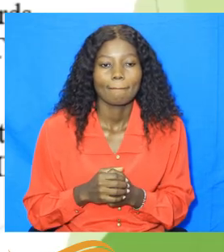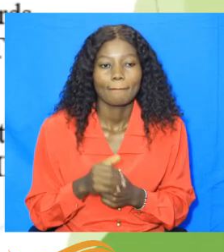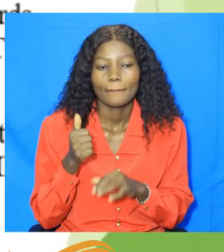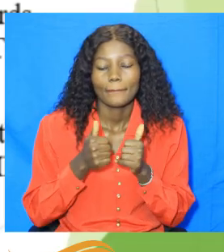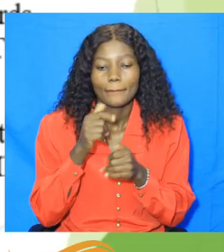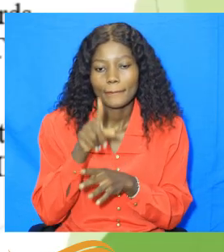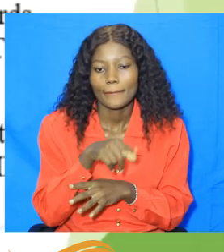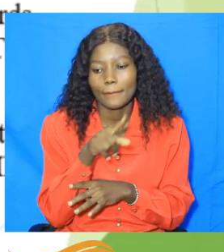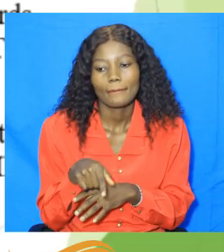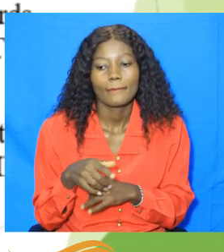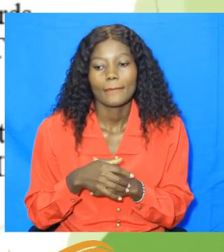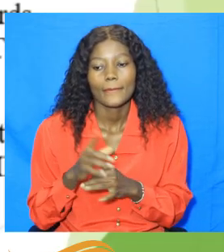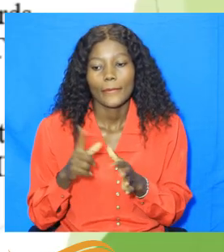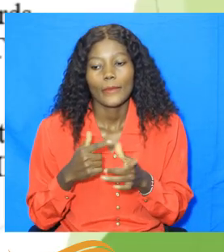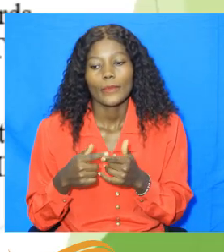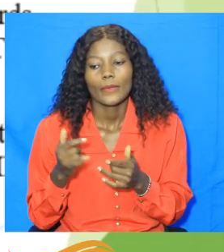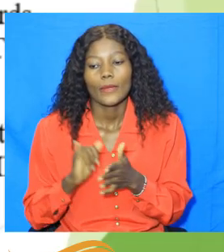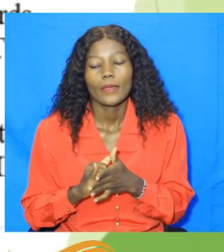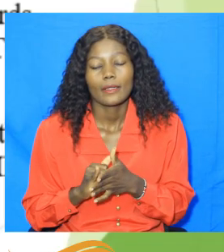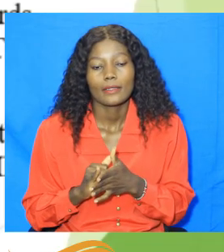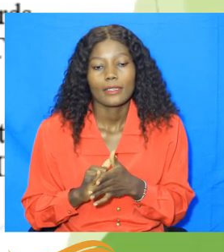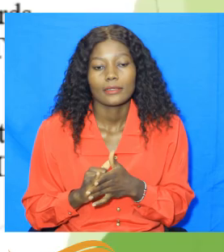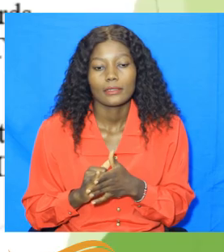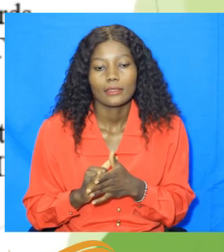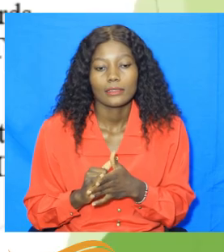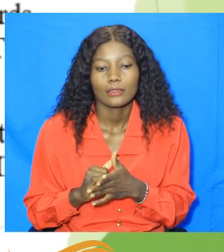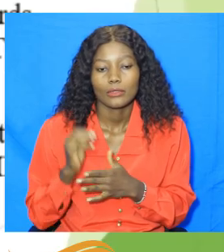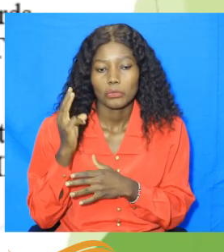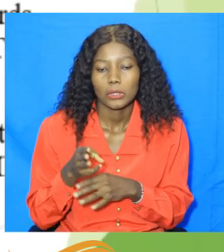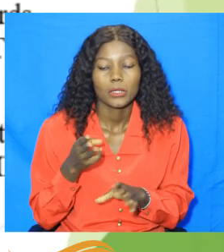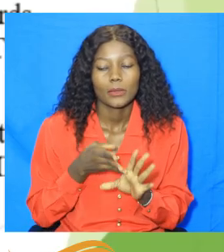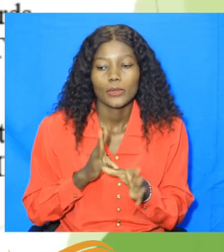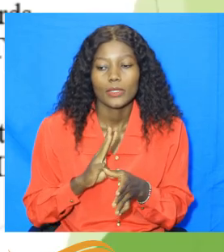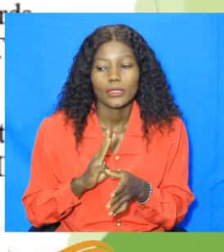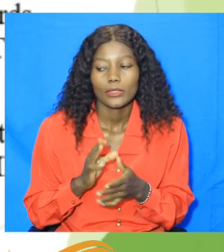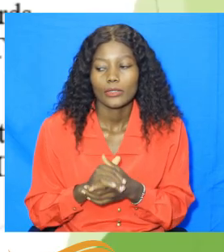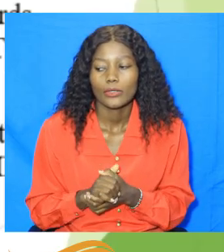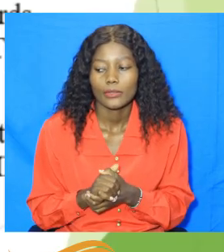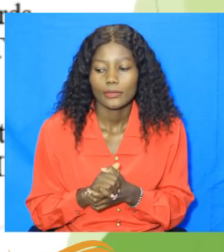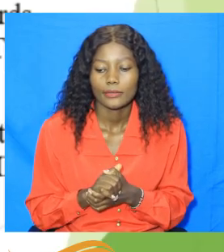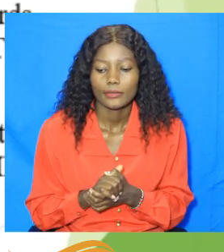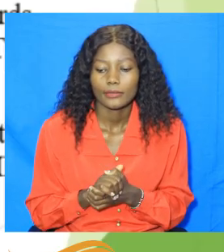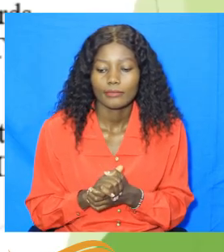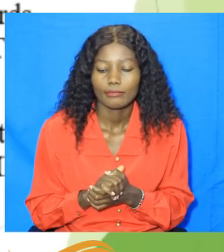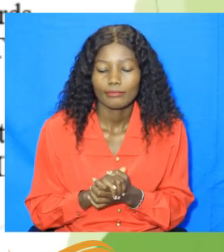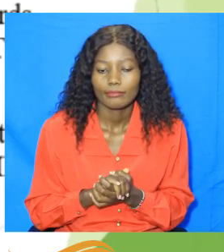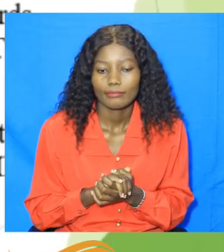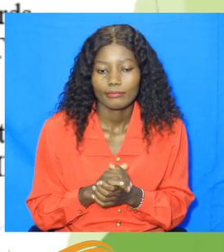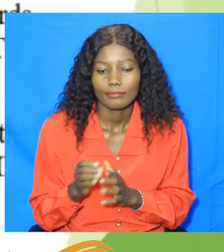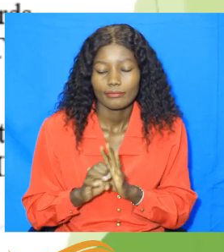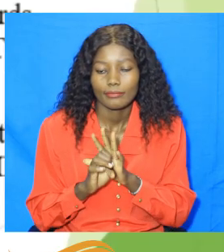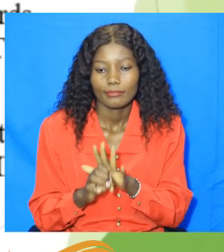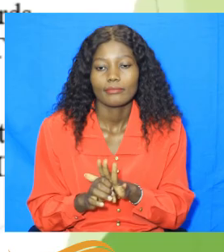offenses, then that censure will be withdrawn, such as stepping out